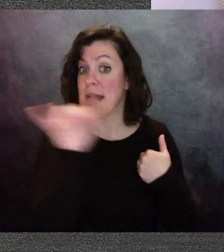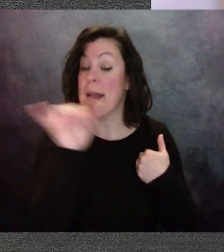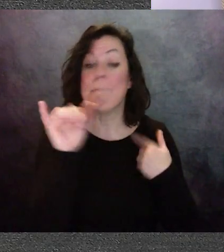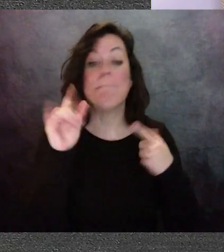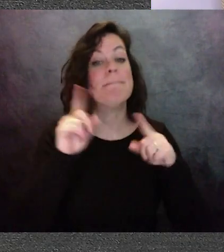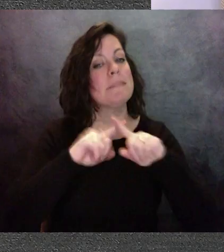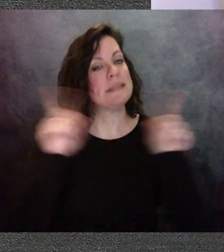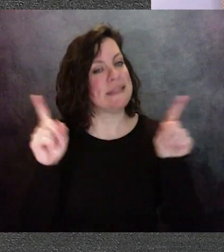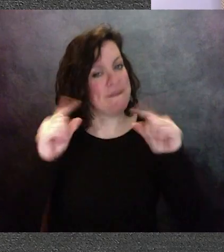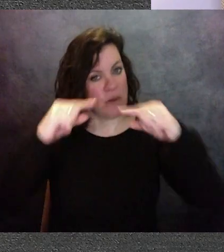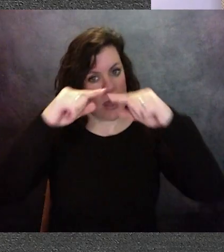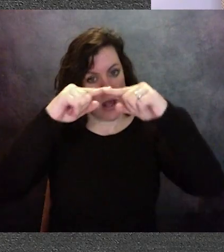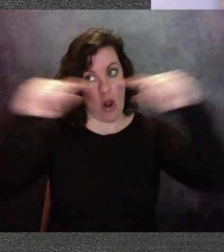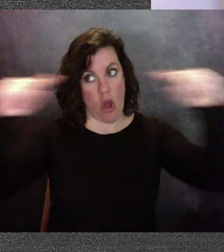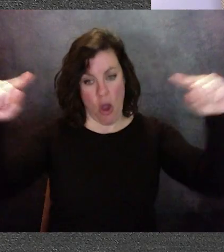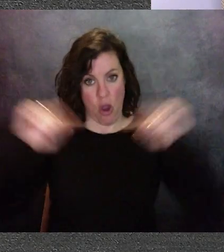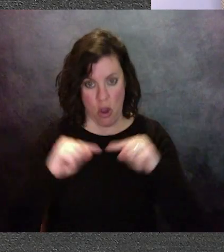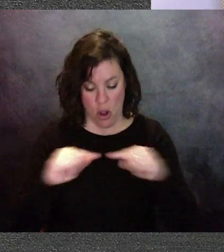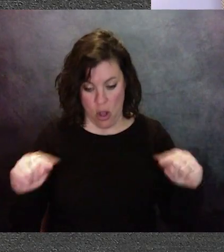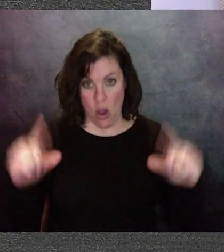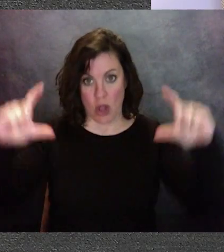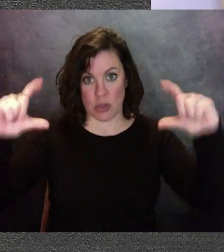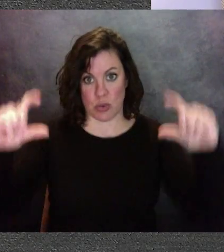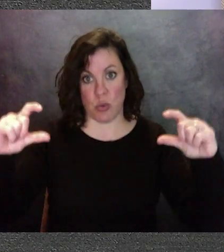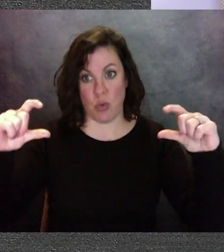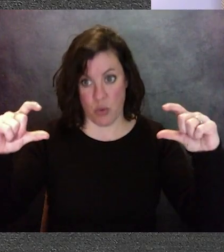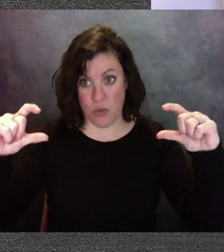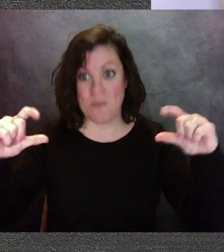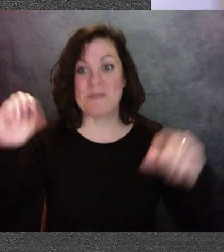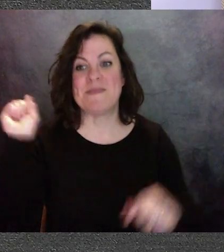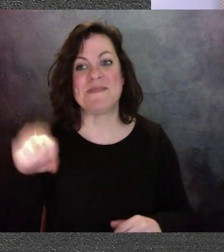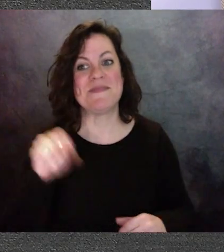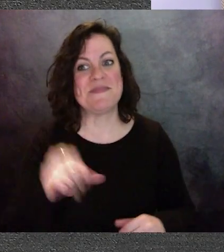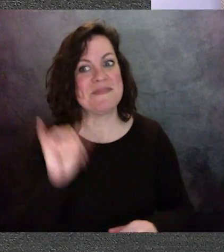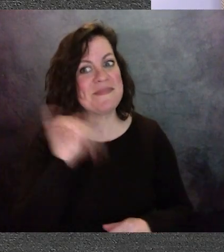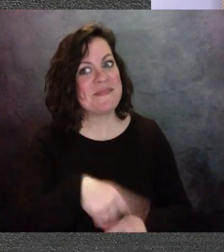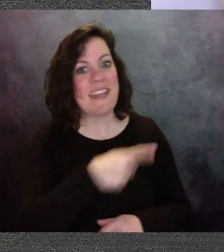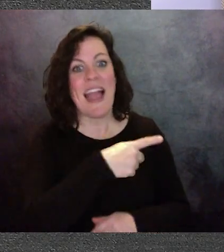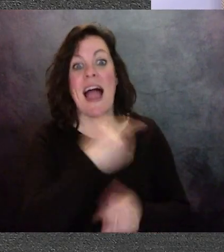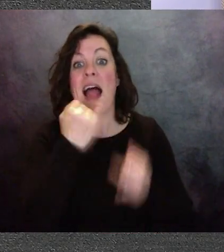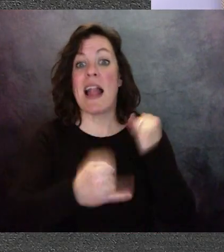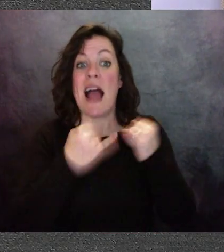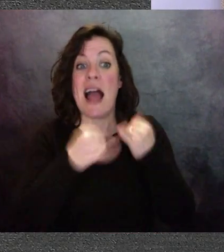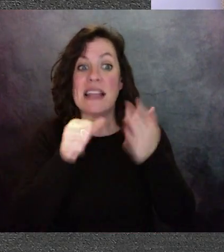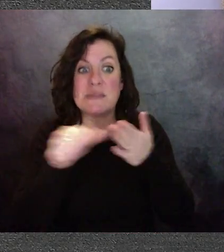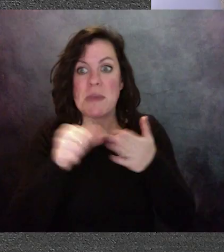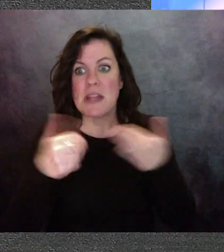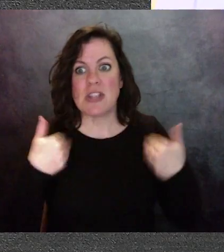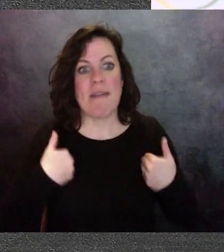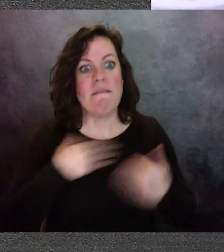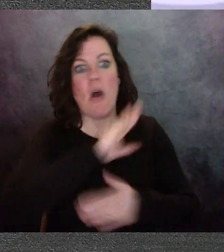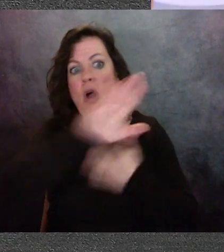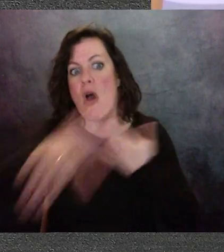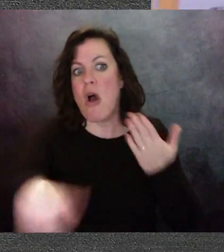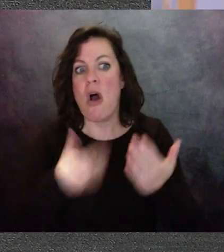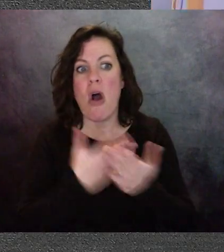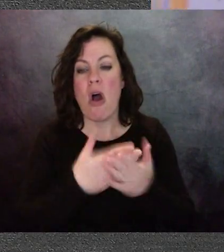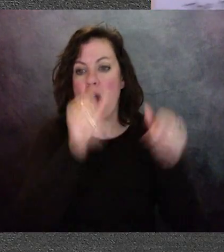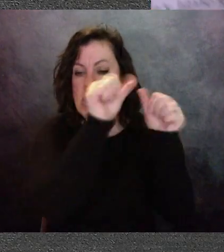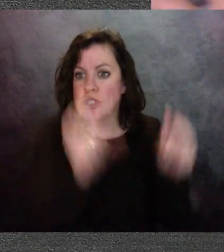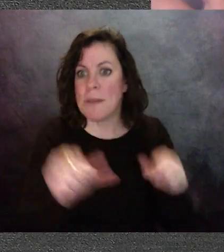same. And then on the very last page, all 4 of the shapes were shown again. Maybe you can name them with me one more